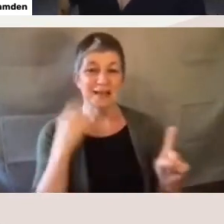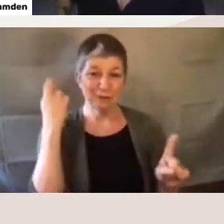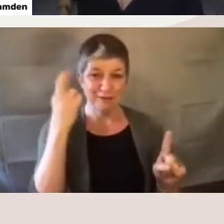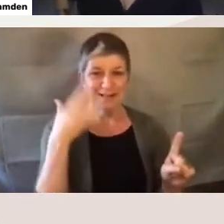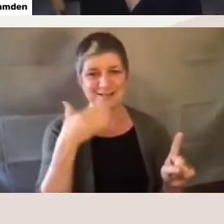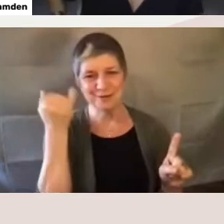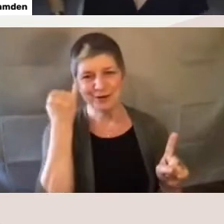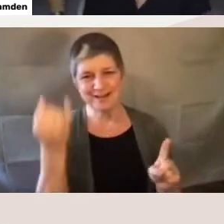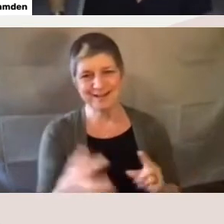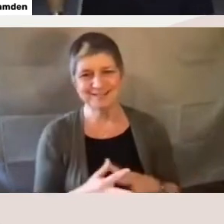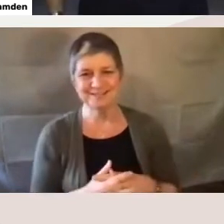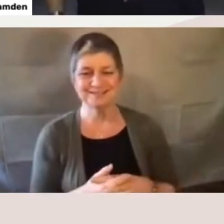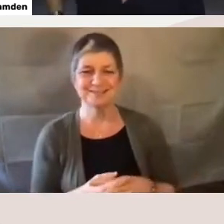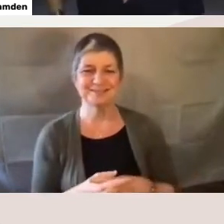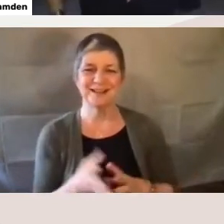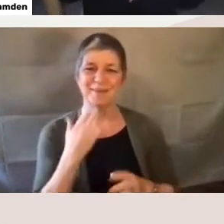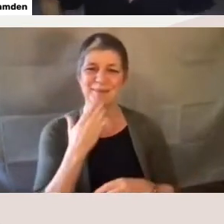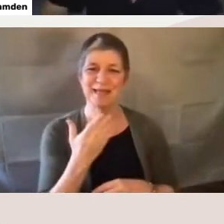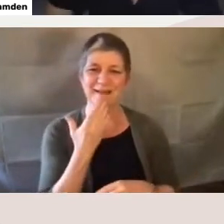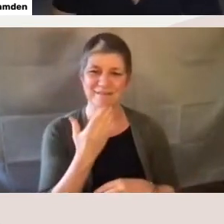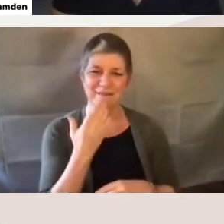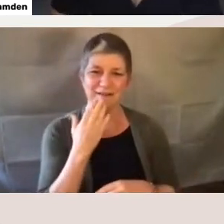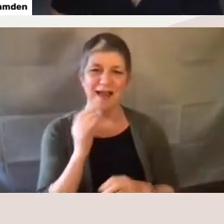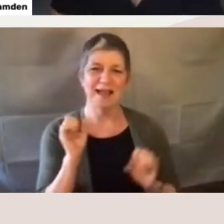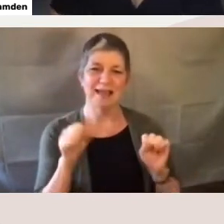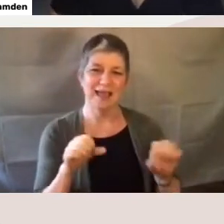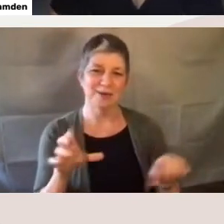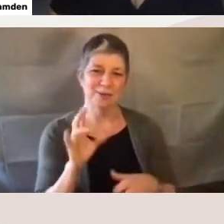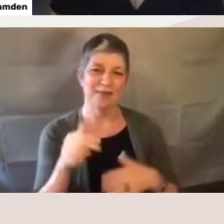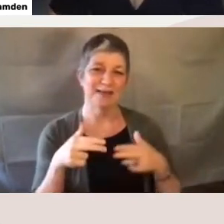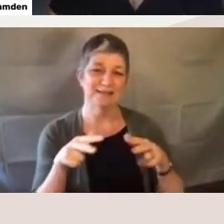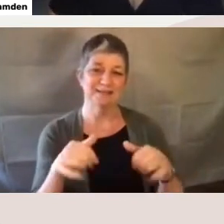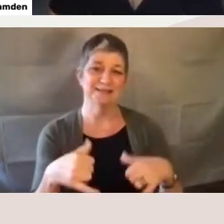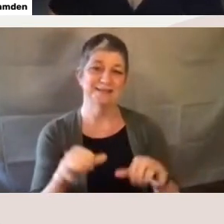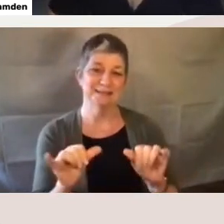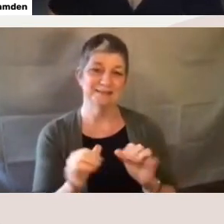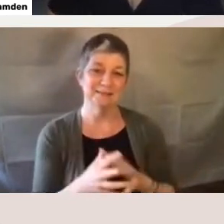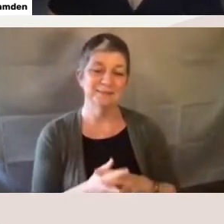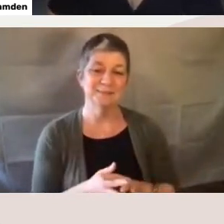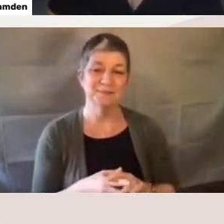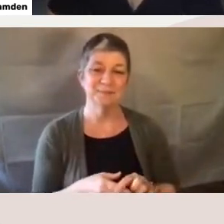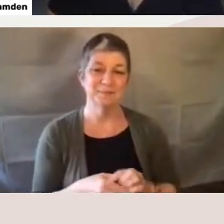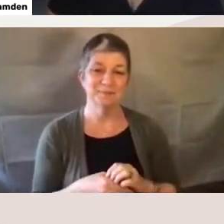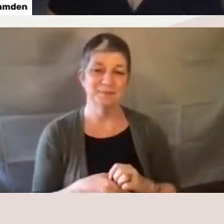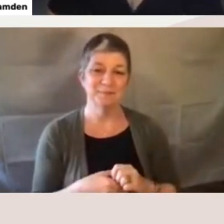a good idea. So I'm thankful that I'm able to do that still.